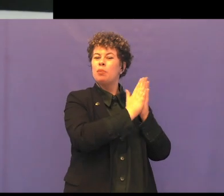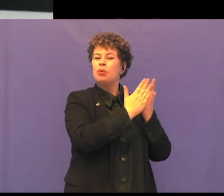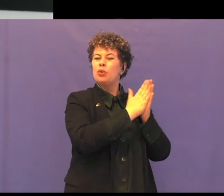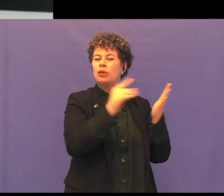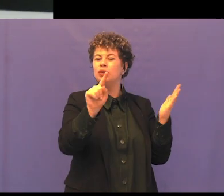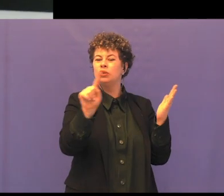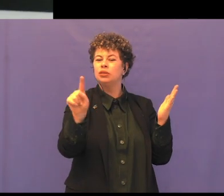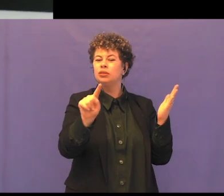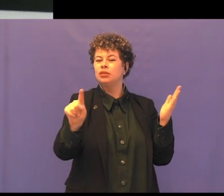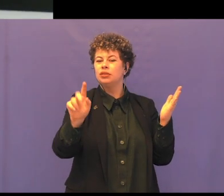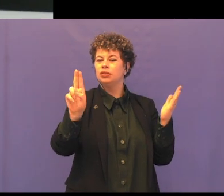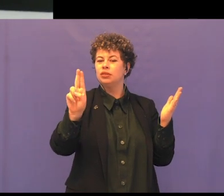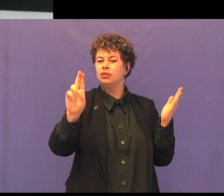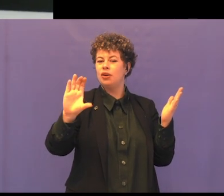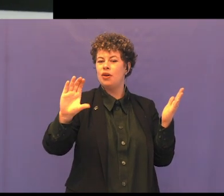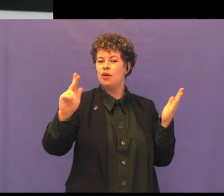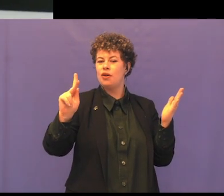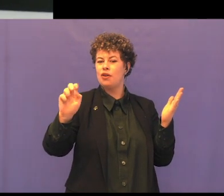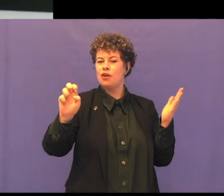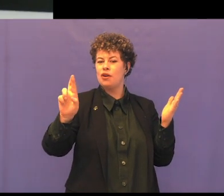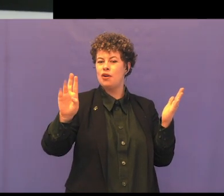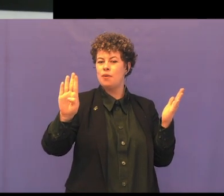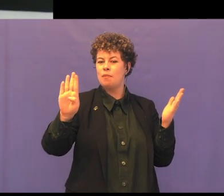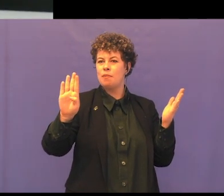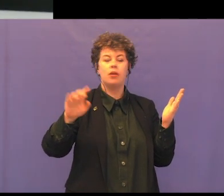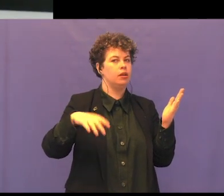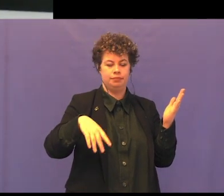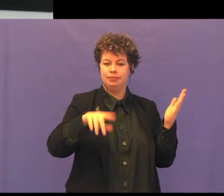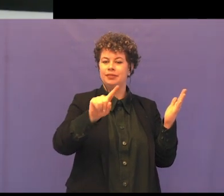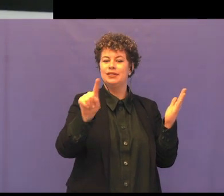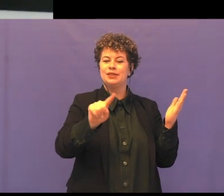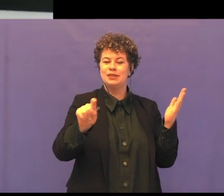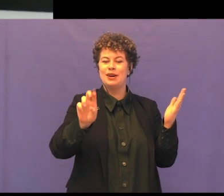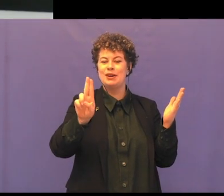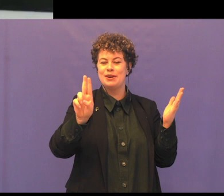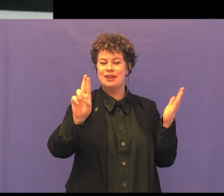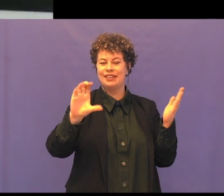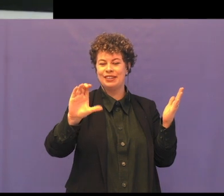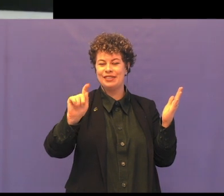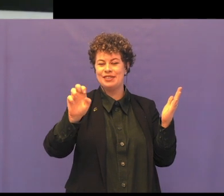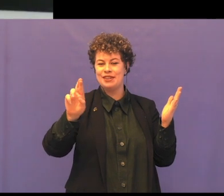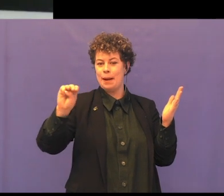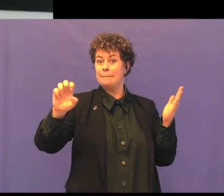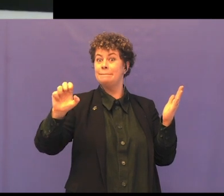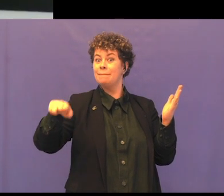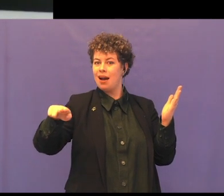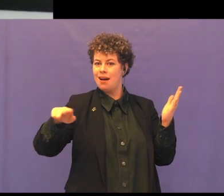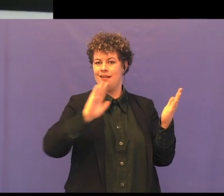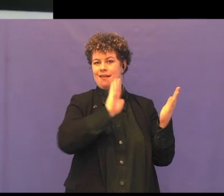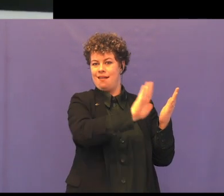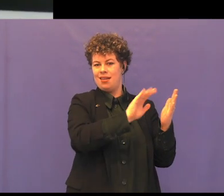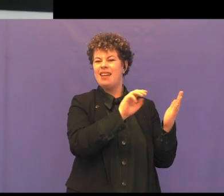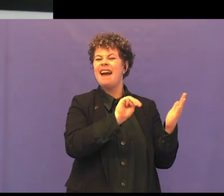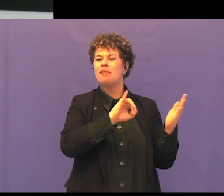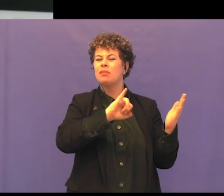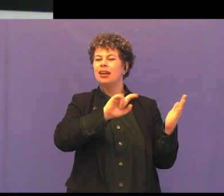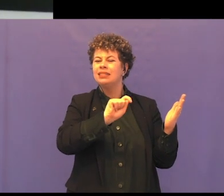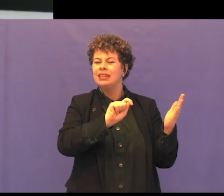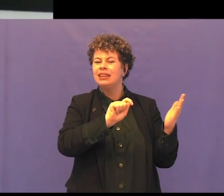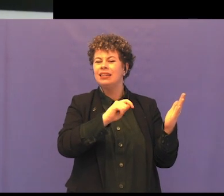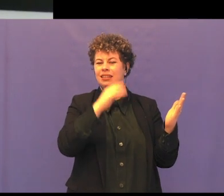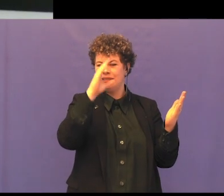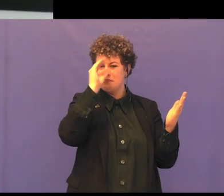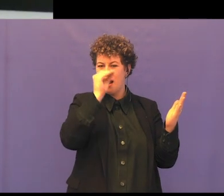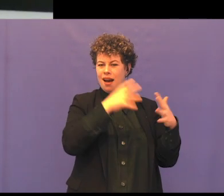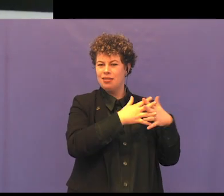idea. Basically, he argues that if you look at the volunteers who produced